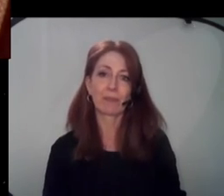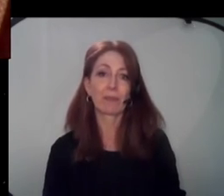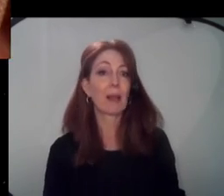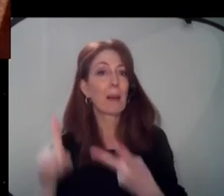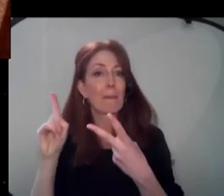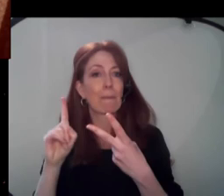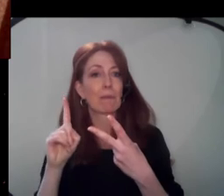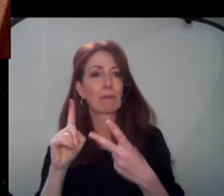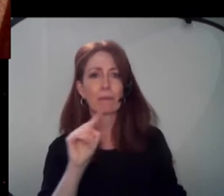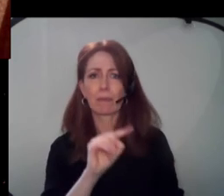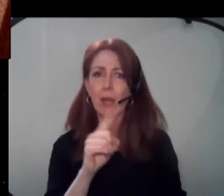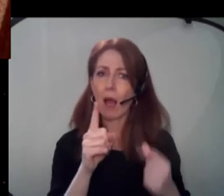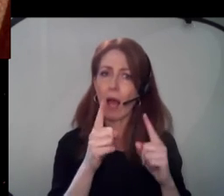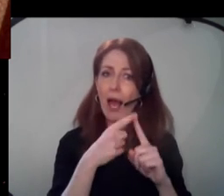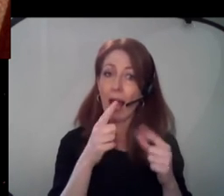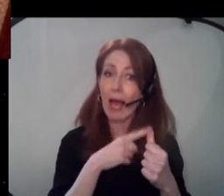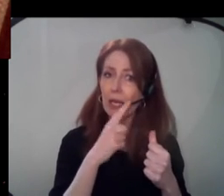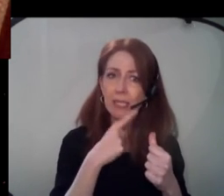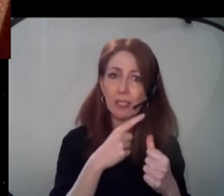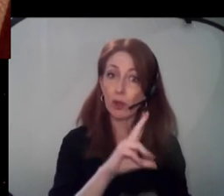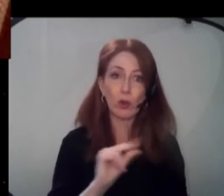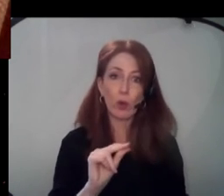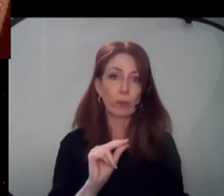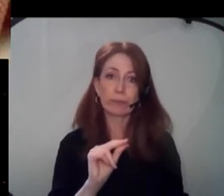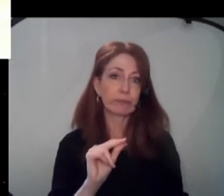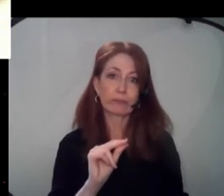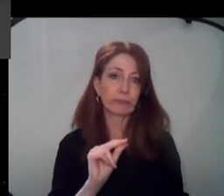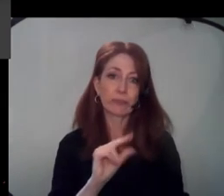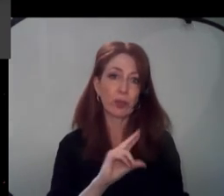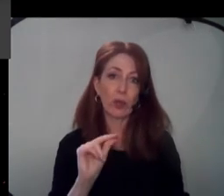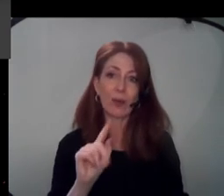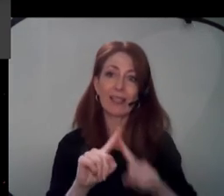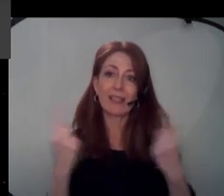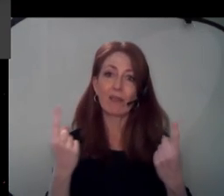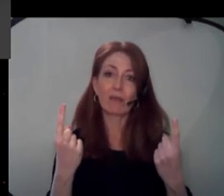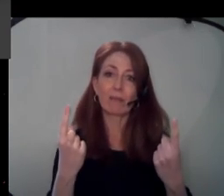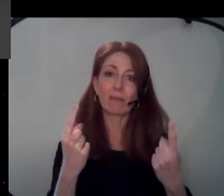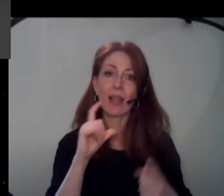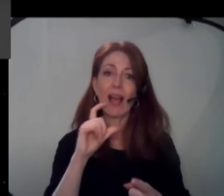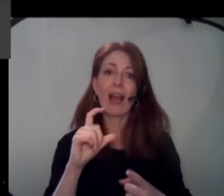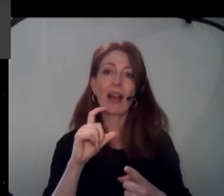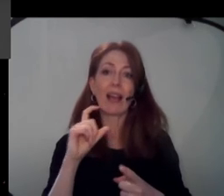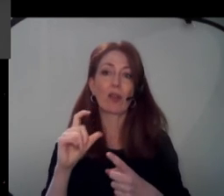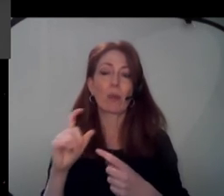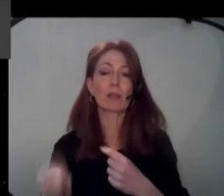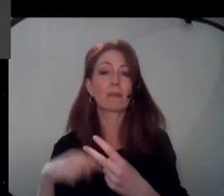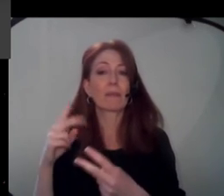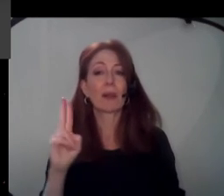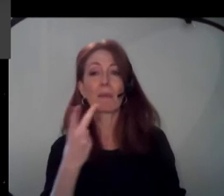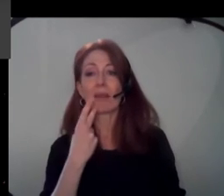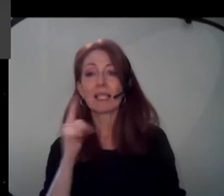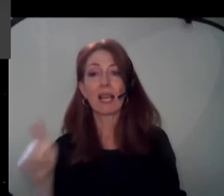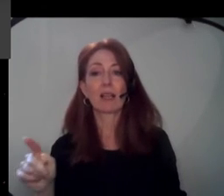aid. And it's not Artemisia. No, it's not Artemisia. Yeah, Kath Colvitz, I think. My second visual aid is this. This is Chris